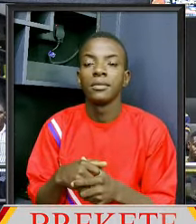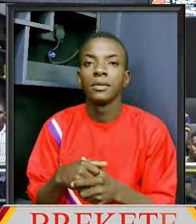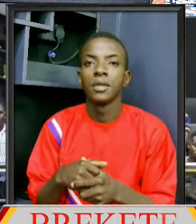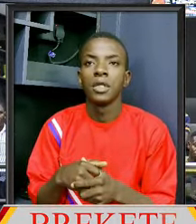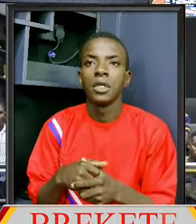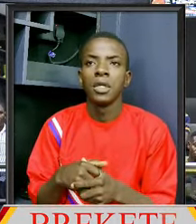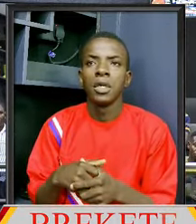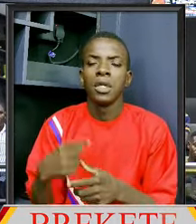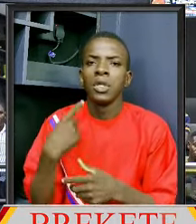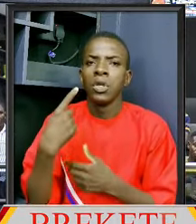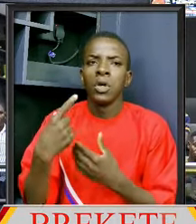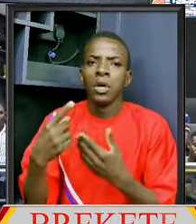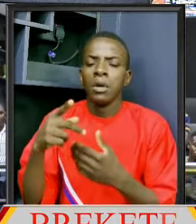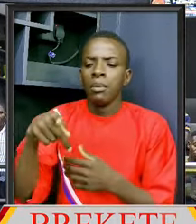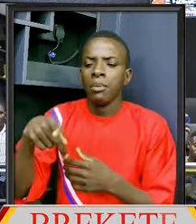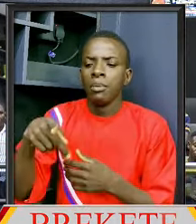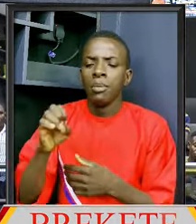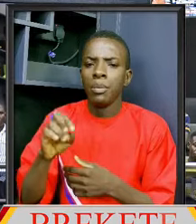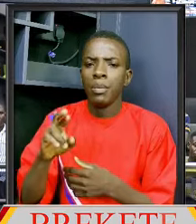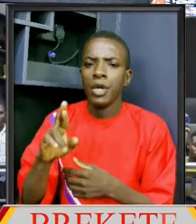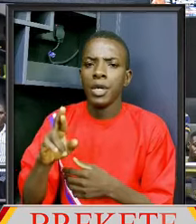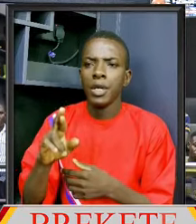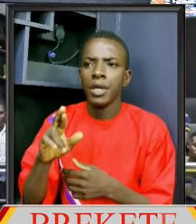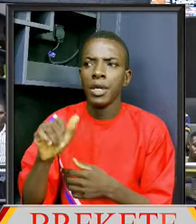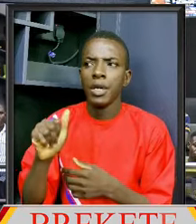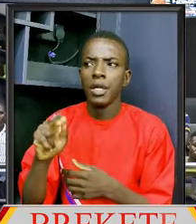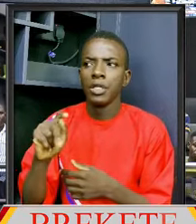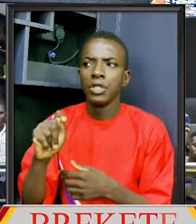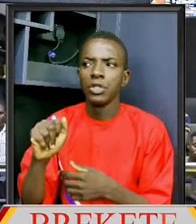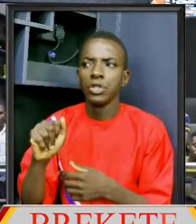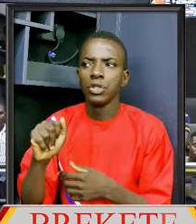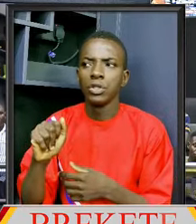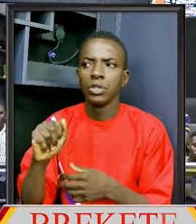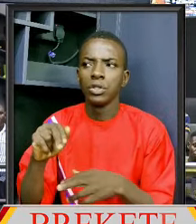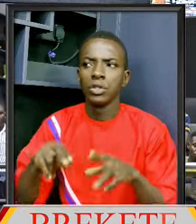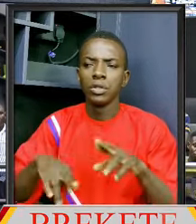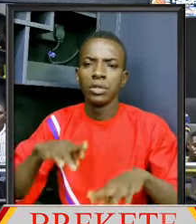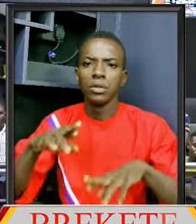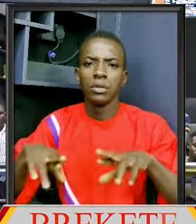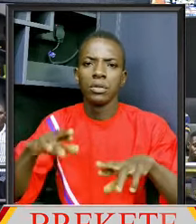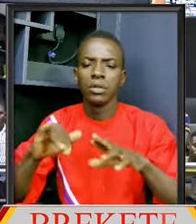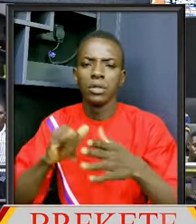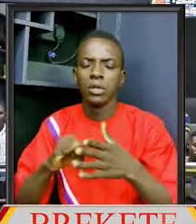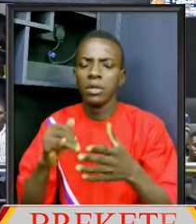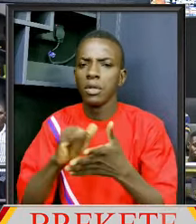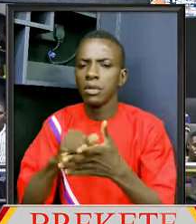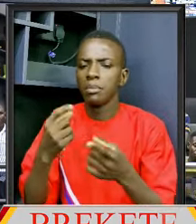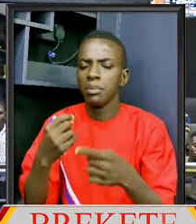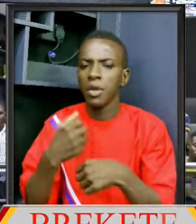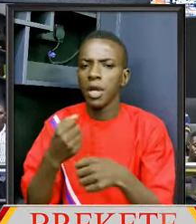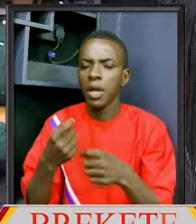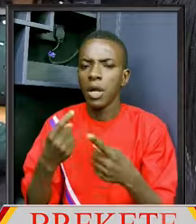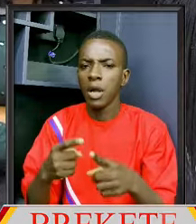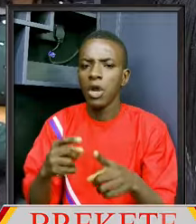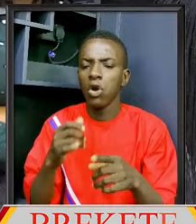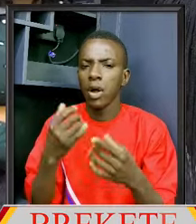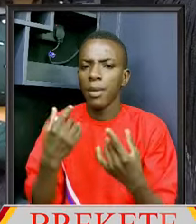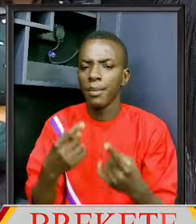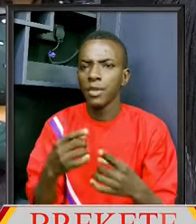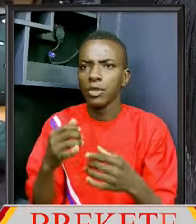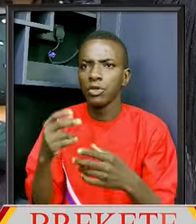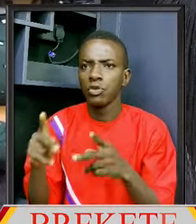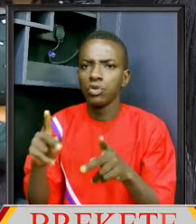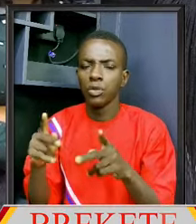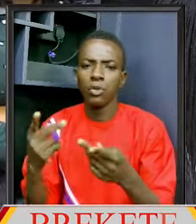You see, I talk about pre-analytical phase. Now that time mix up error they happen. Now I go make